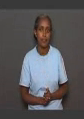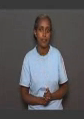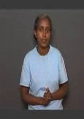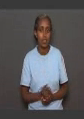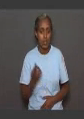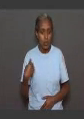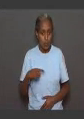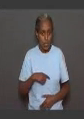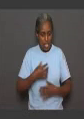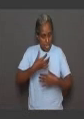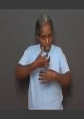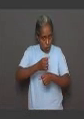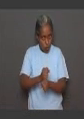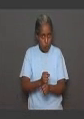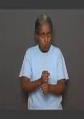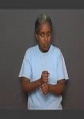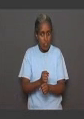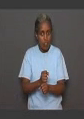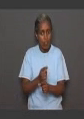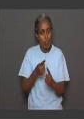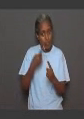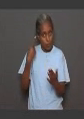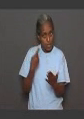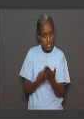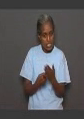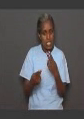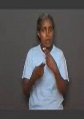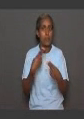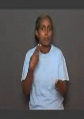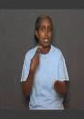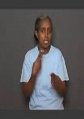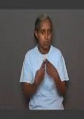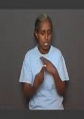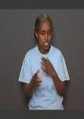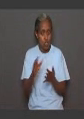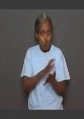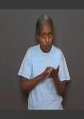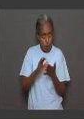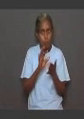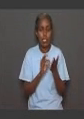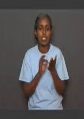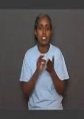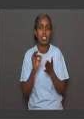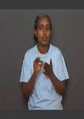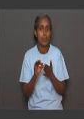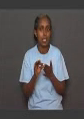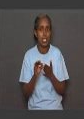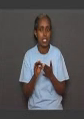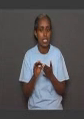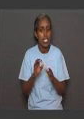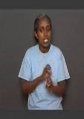We can conclude from this that multiplication of complex numbers